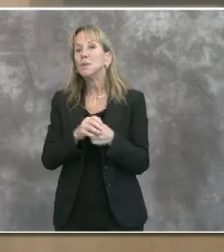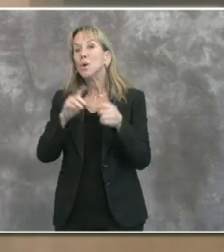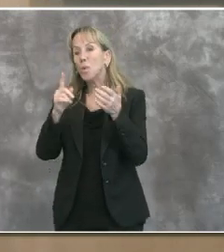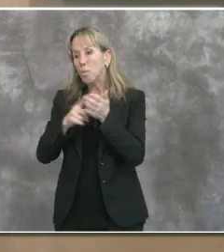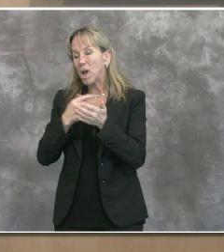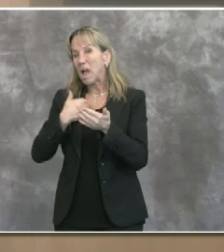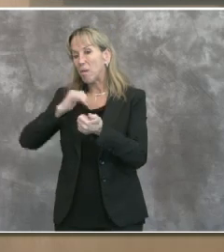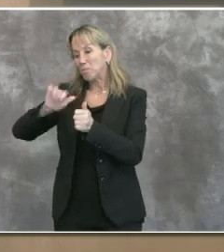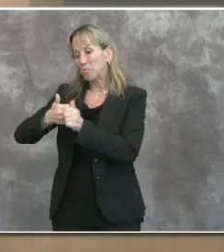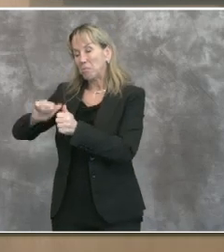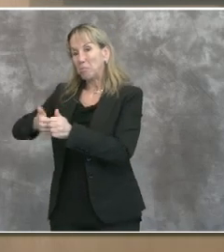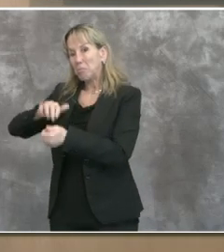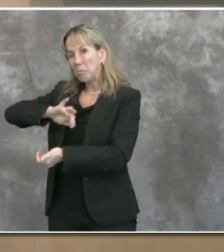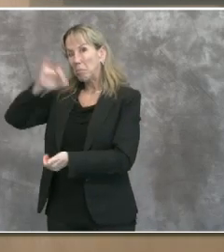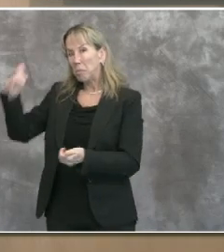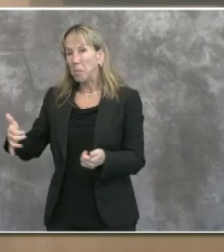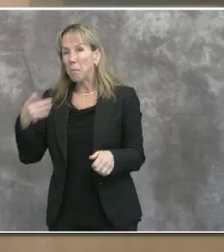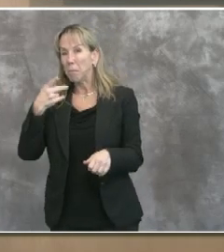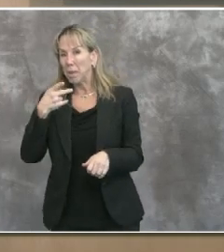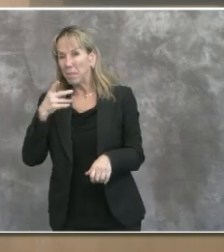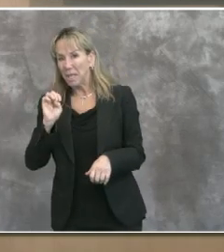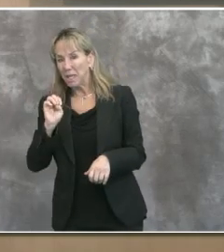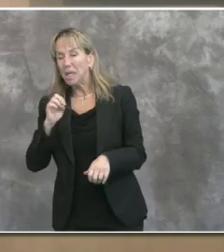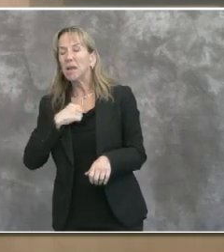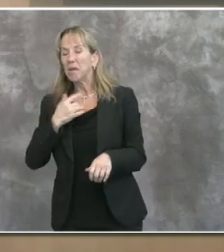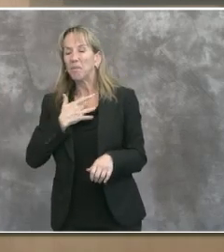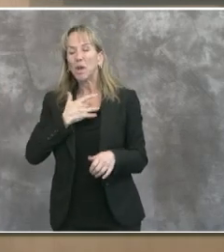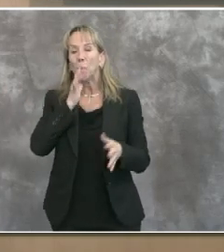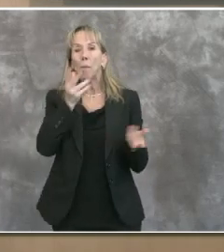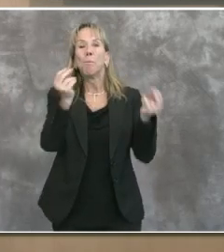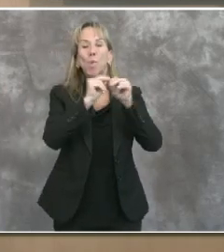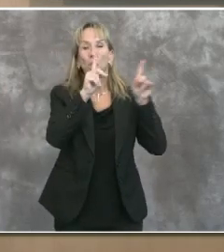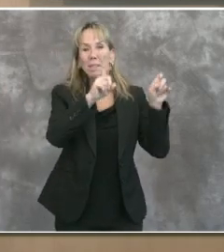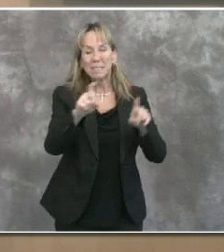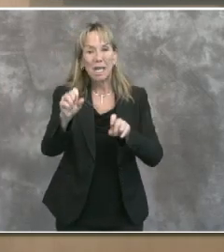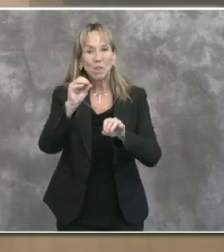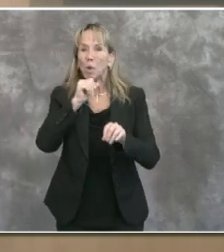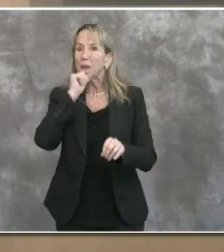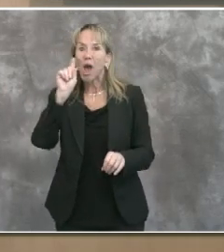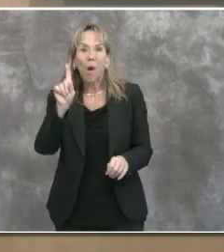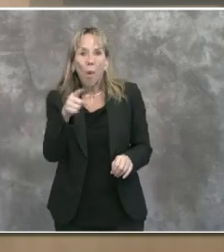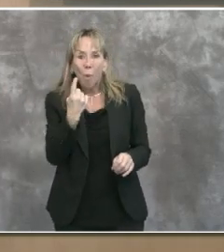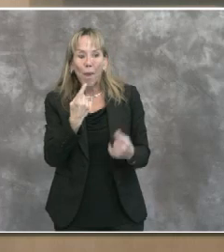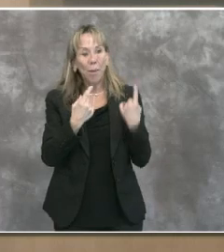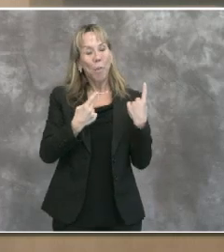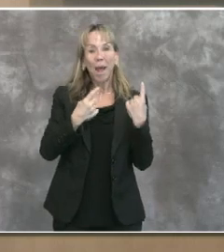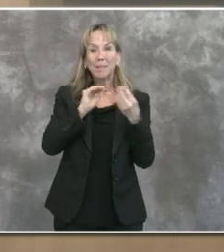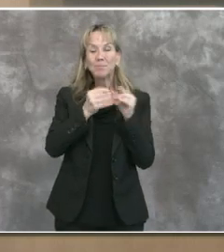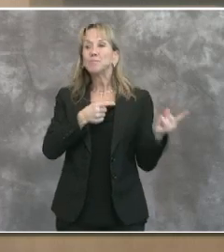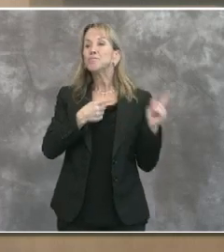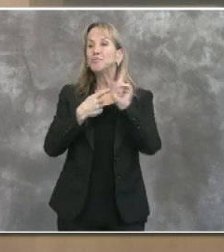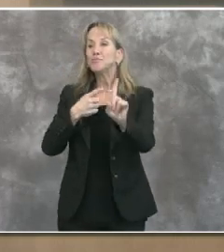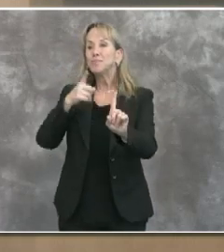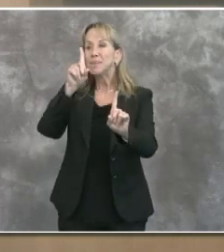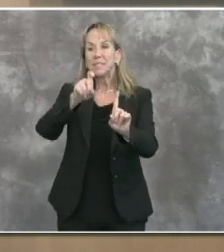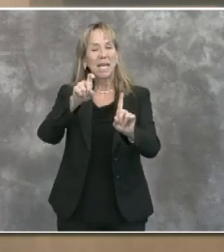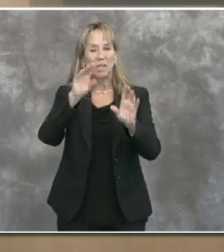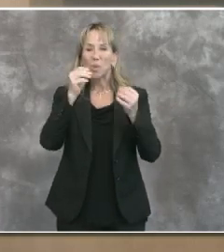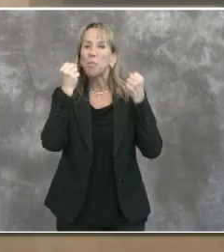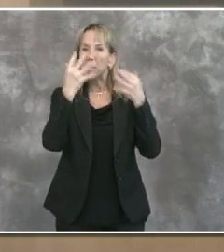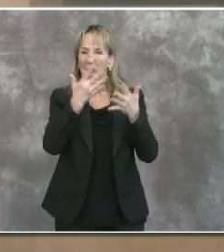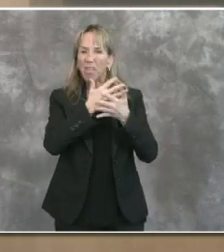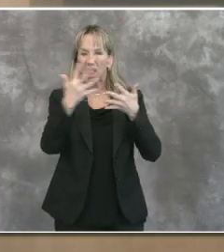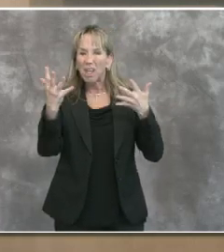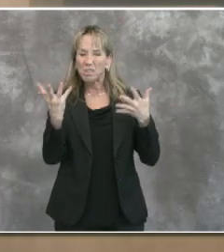think they'll be more available to actually do the actual testing. So there's a lot of components here. It's not just one number in terms of the capacity